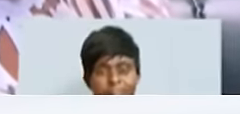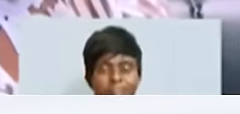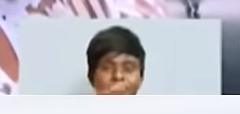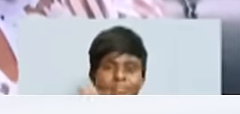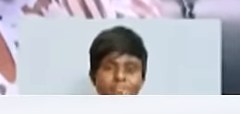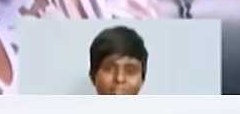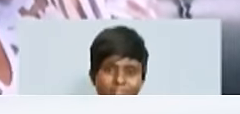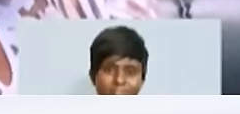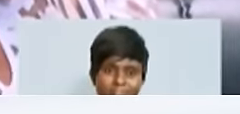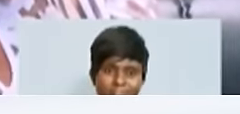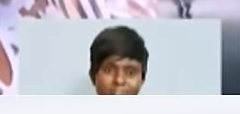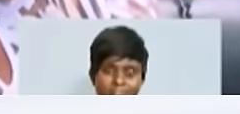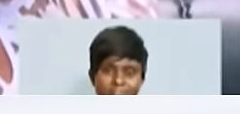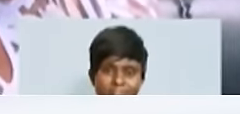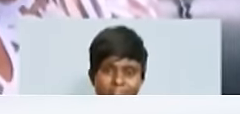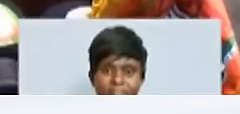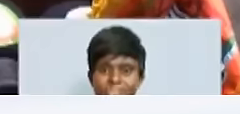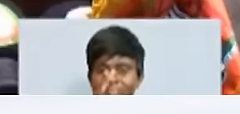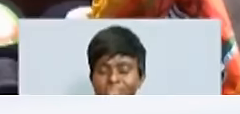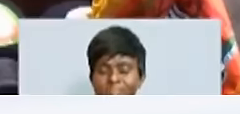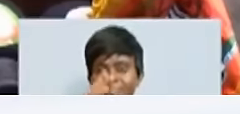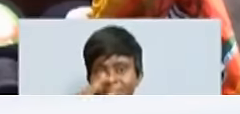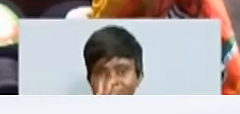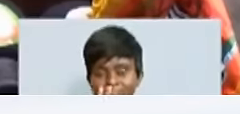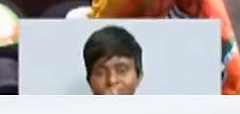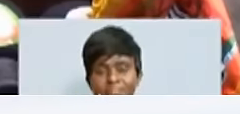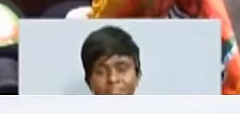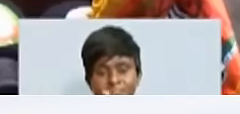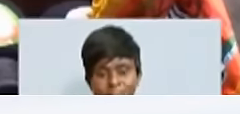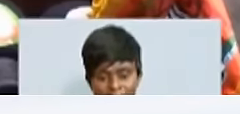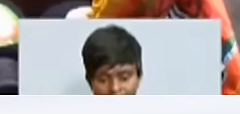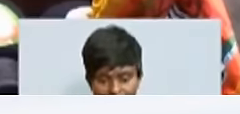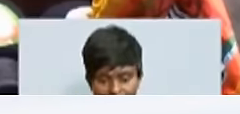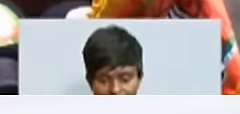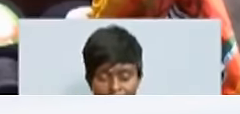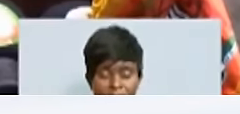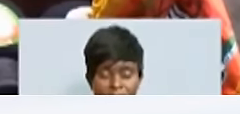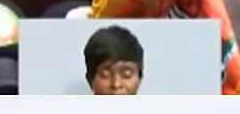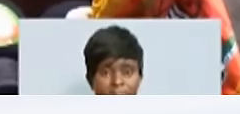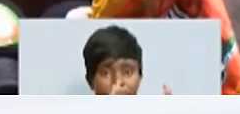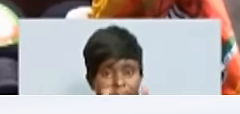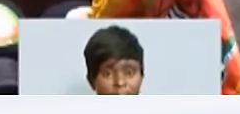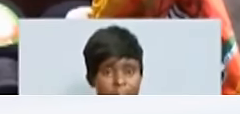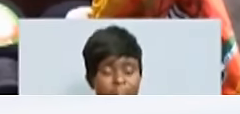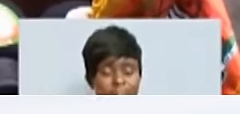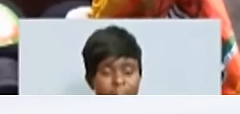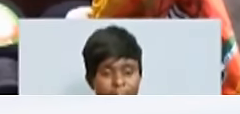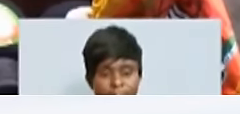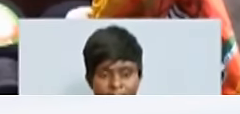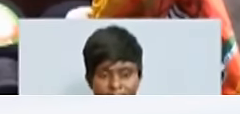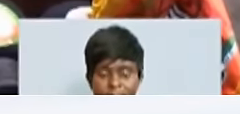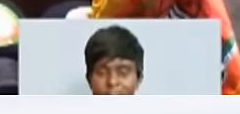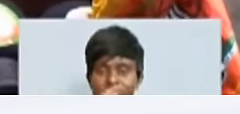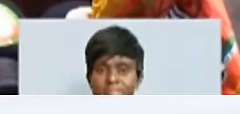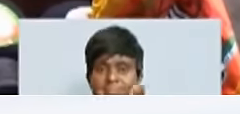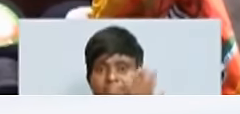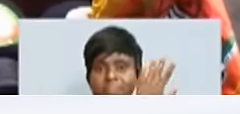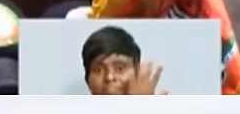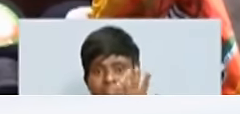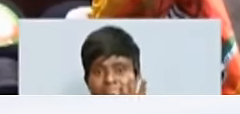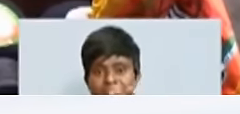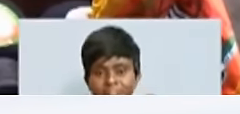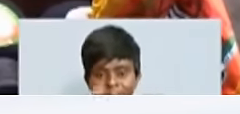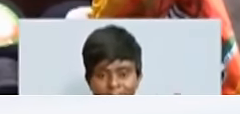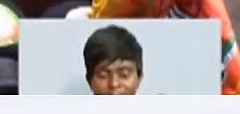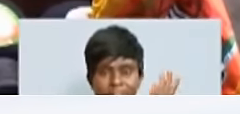country. Madam Speaker, through our flagship intervention under the Enhanced Constituent